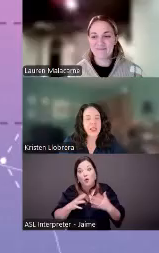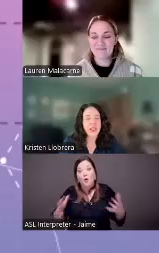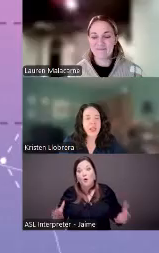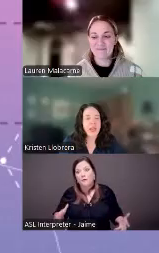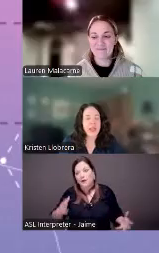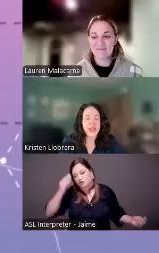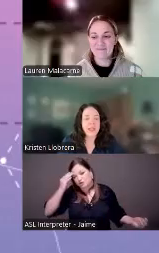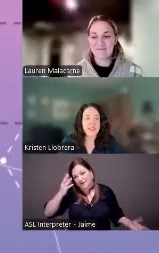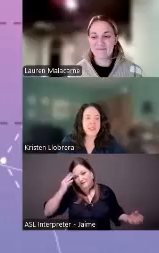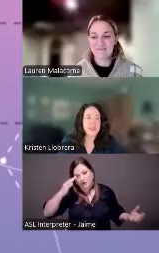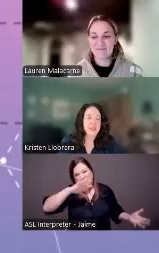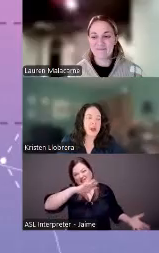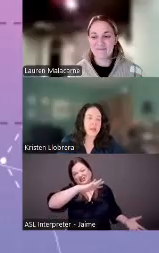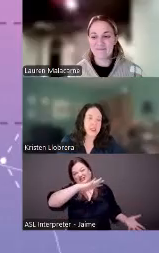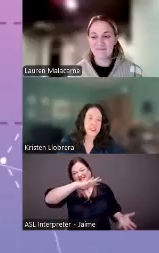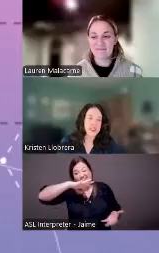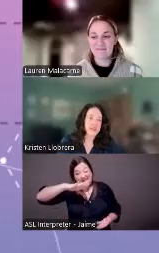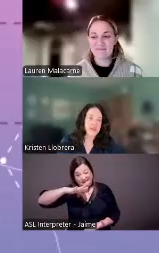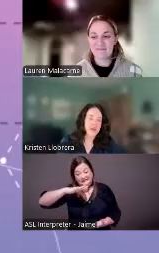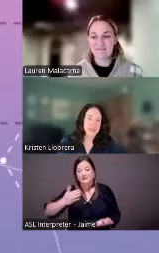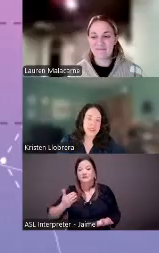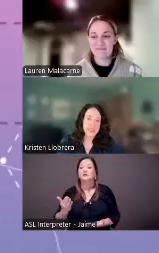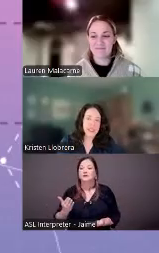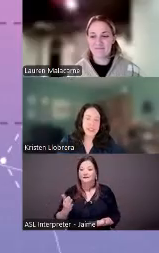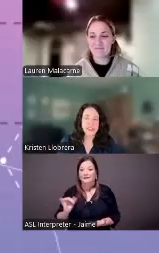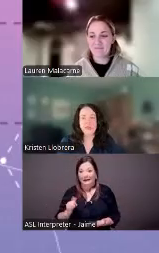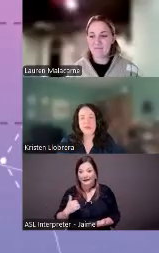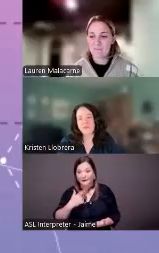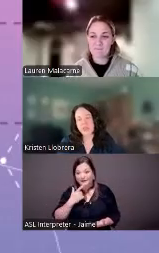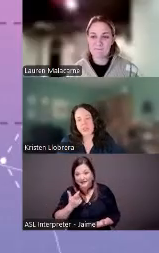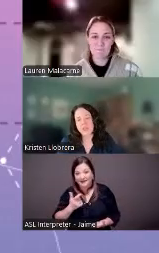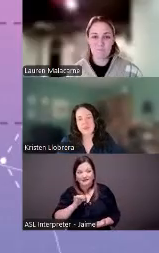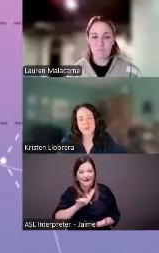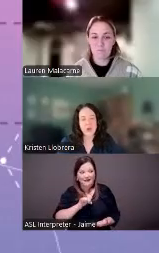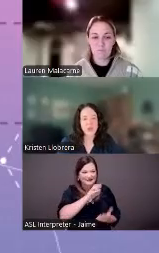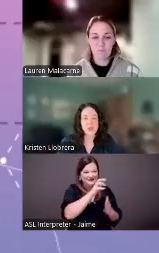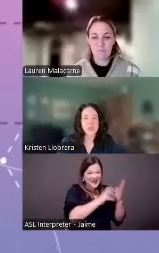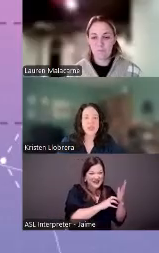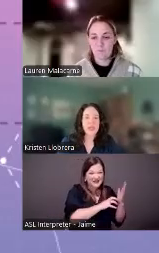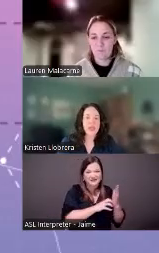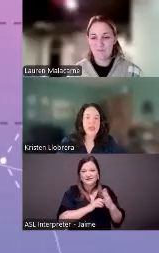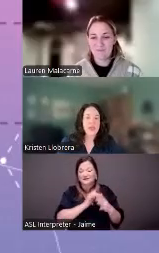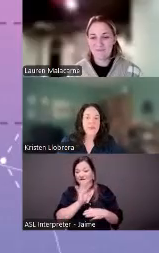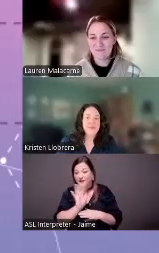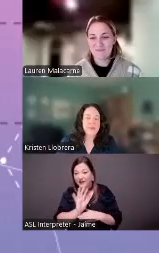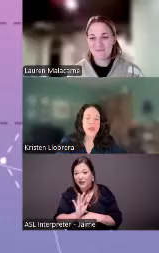information and this combination of all this text, videos, photos.